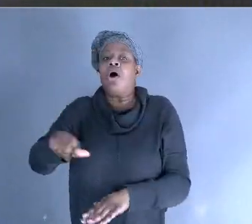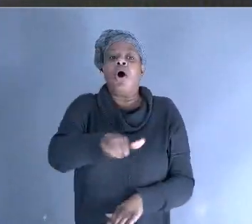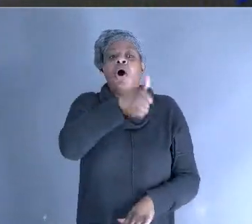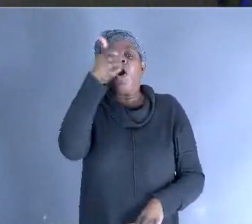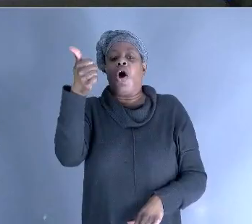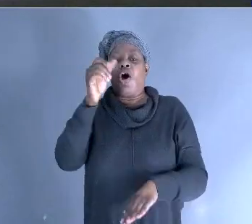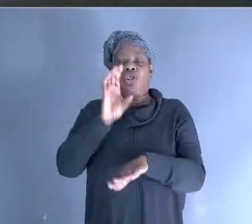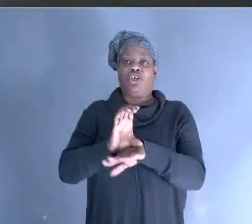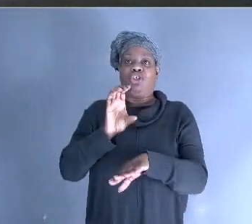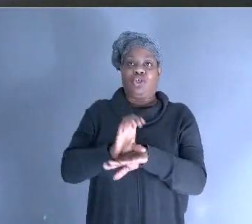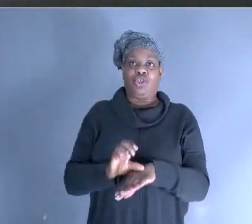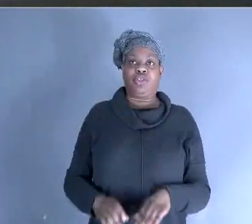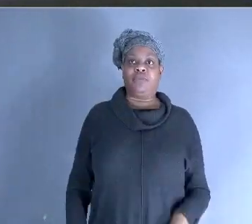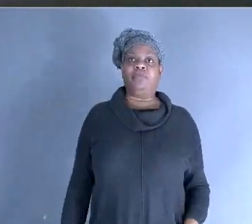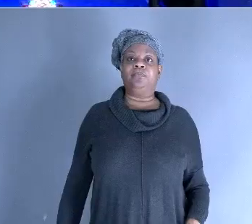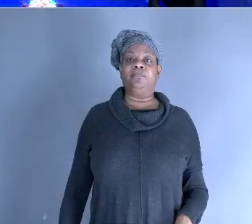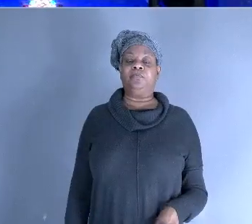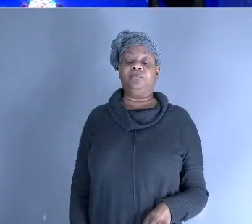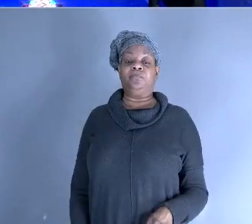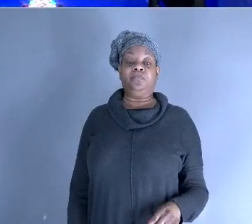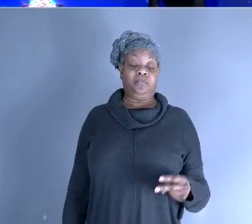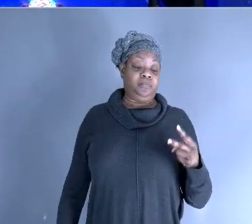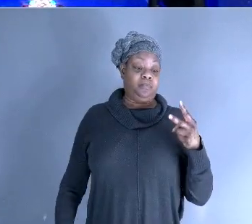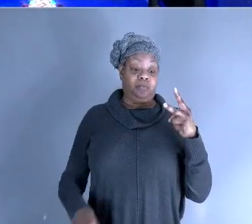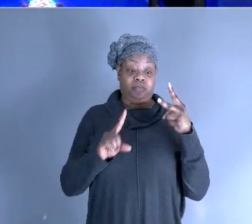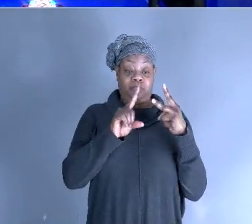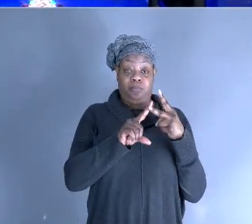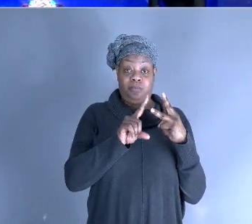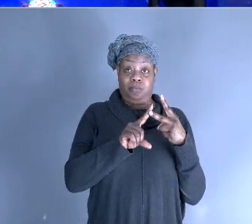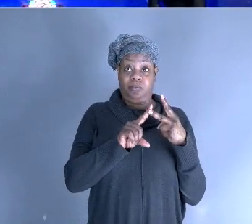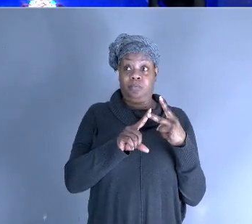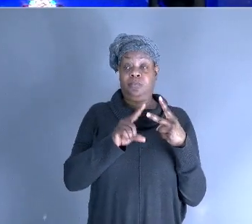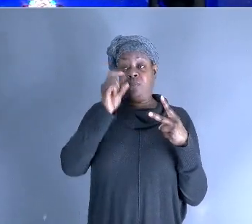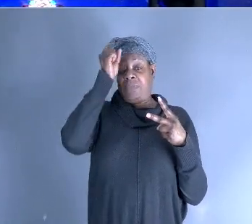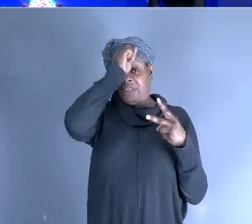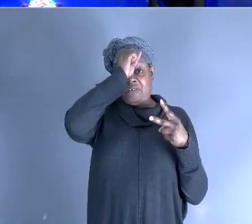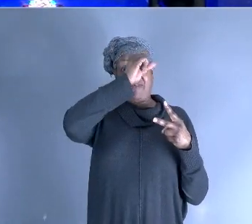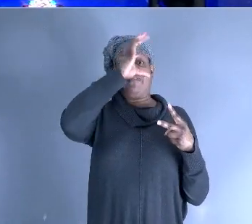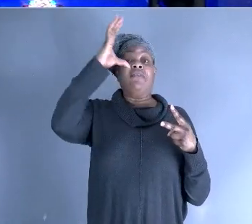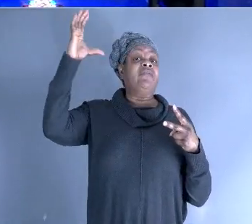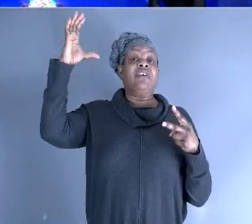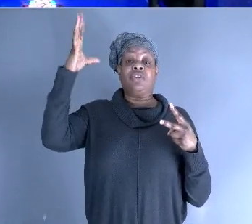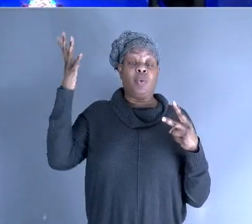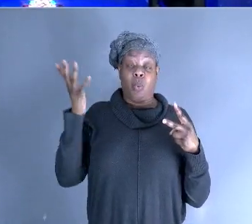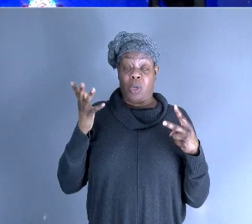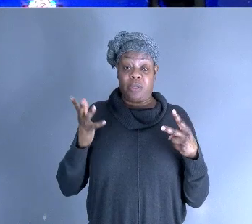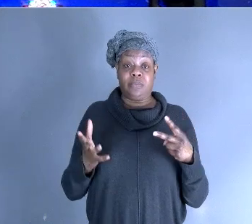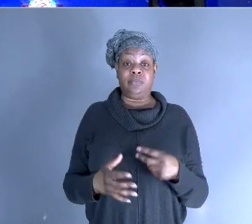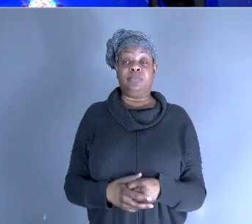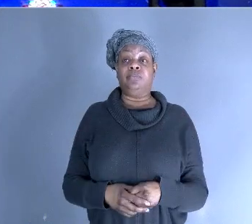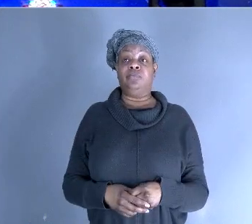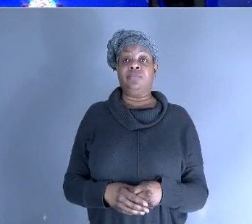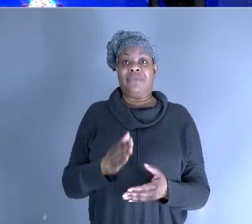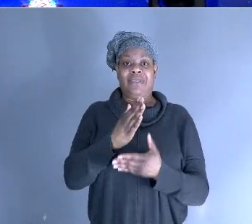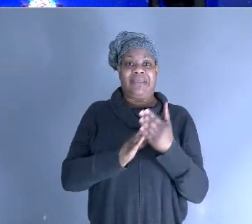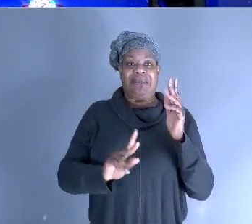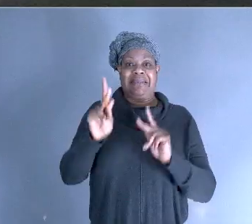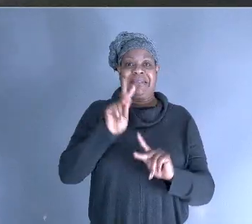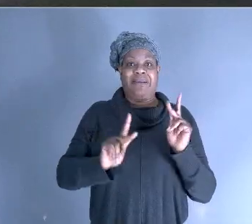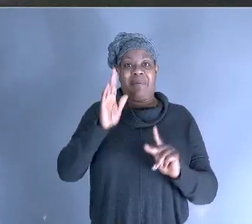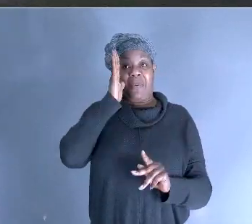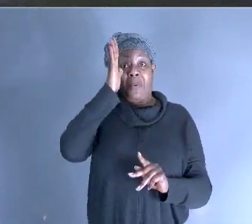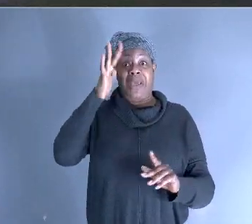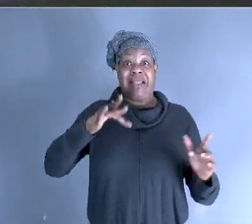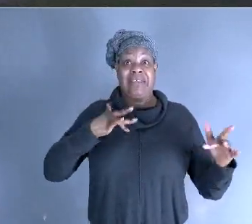number two one of our future visions and it's a now vision is that through the and some of y'all are going to get excited about this